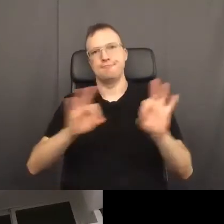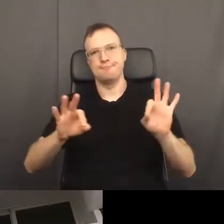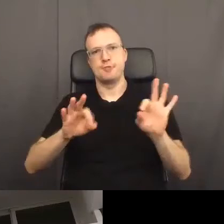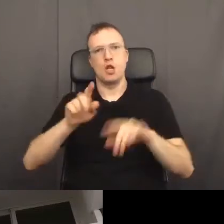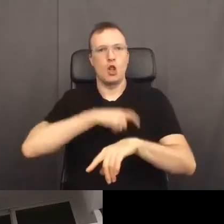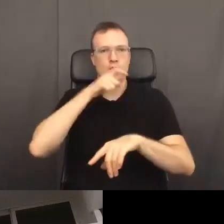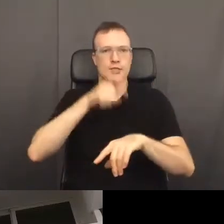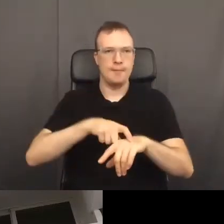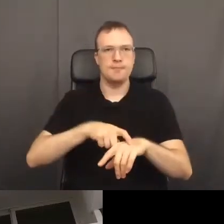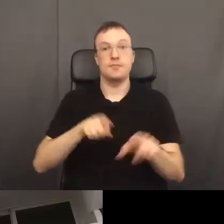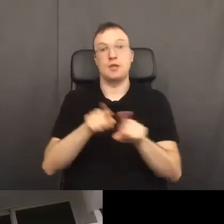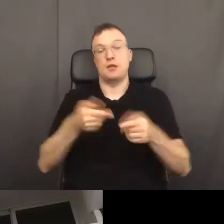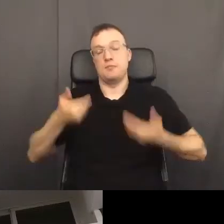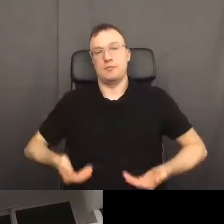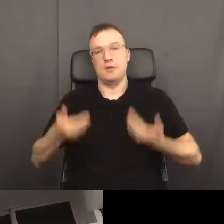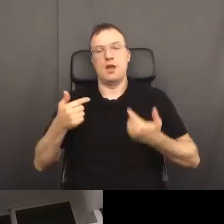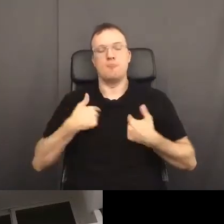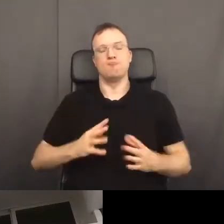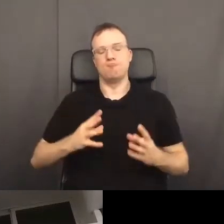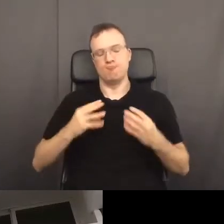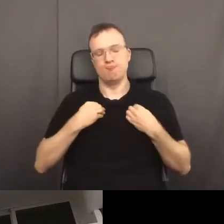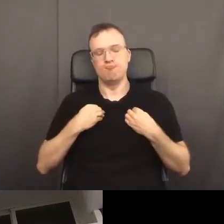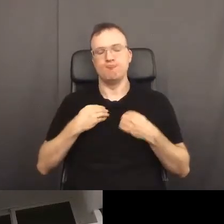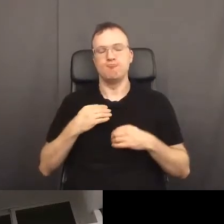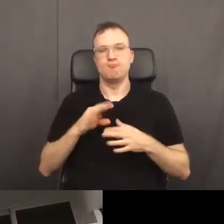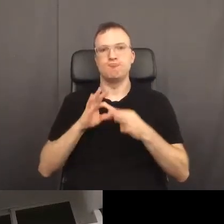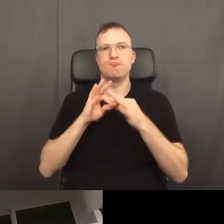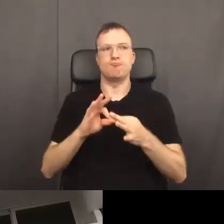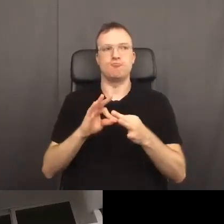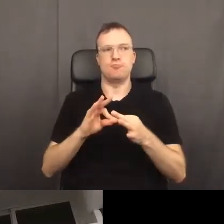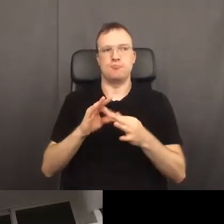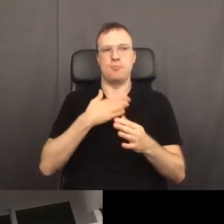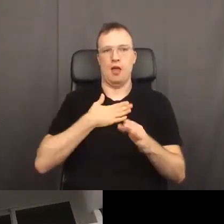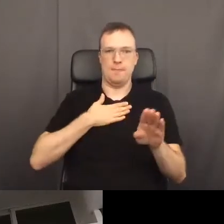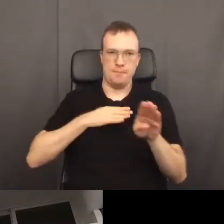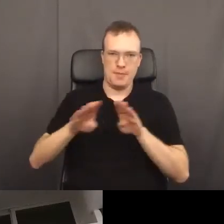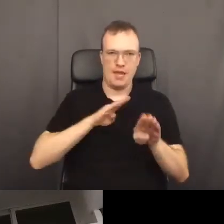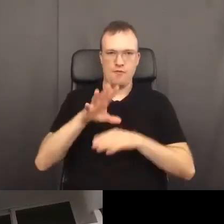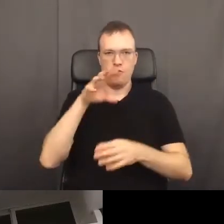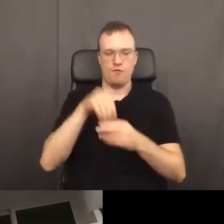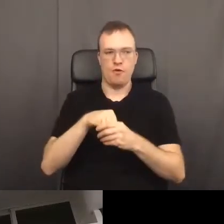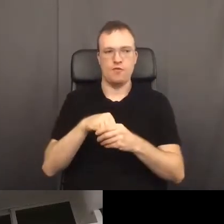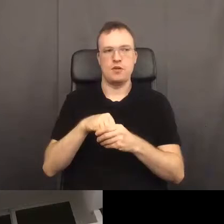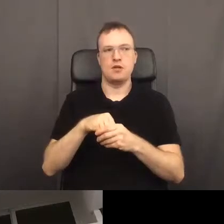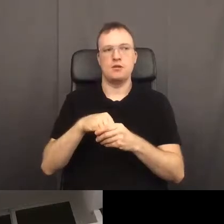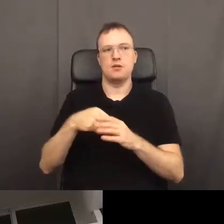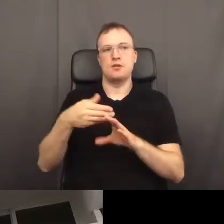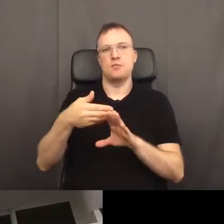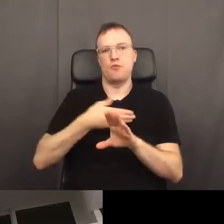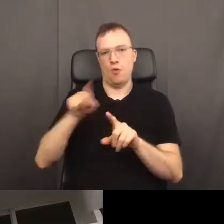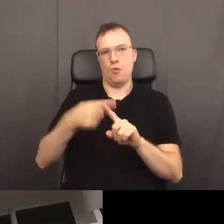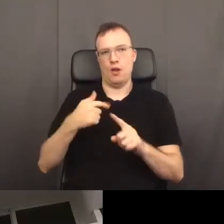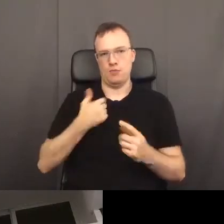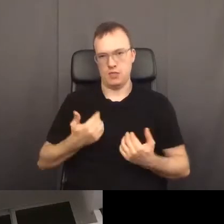periods of time like myself. I take responsibility for the behavior that I engaged in when I was a youth.